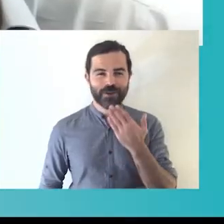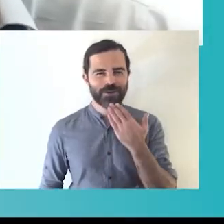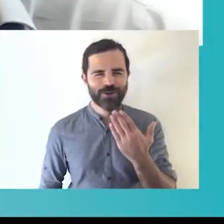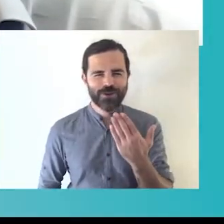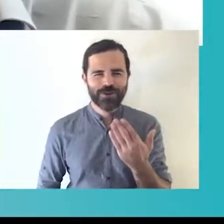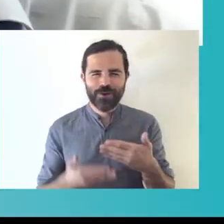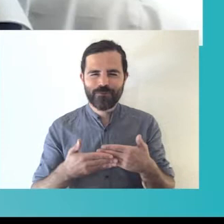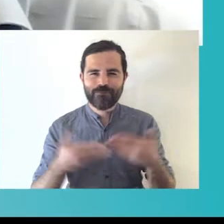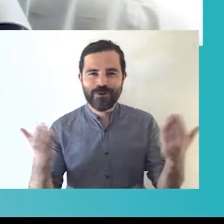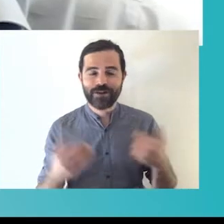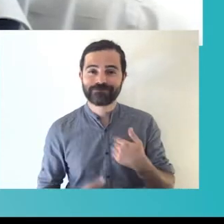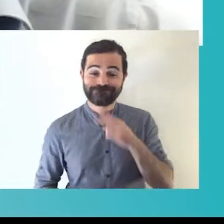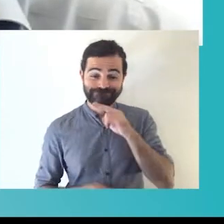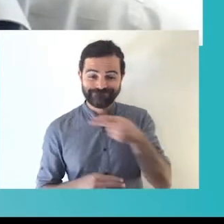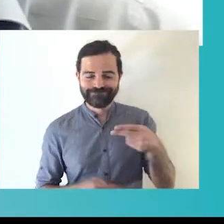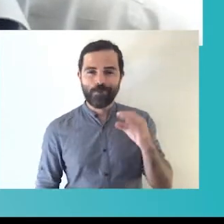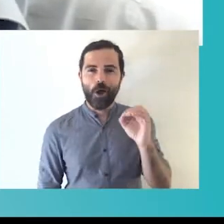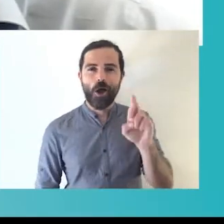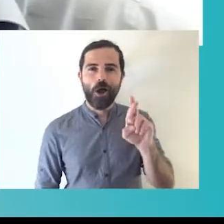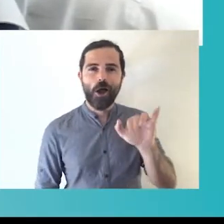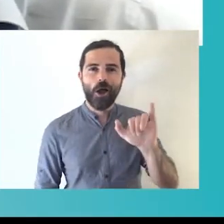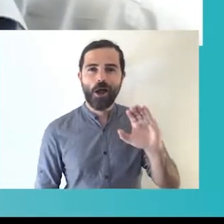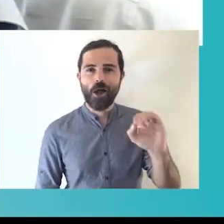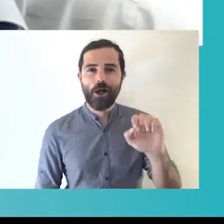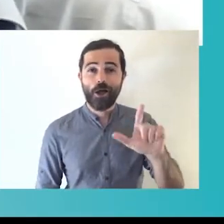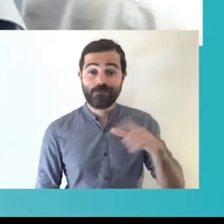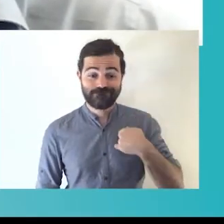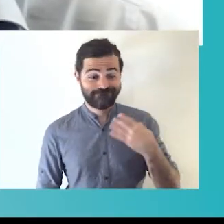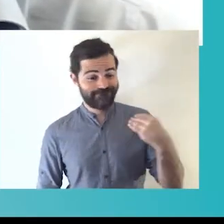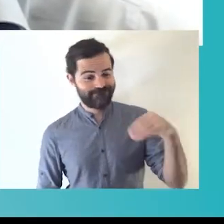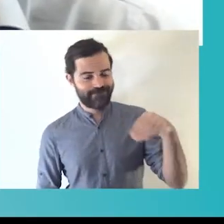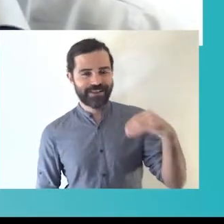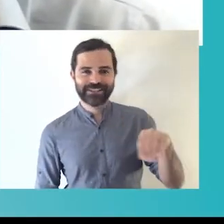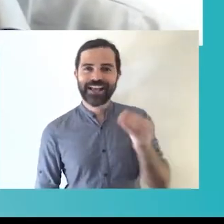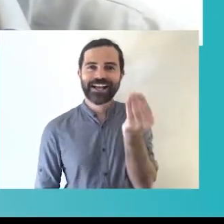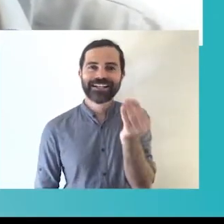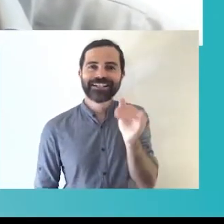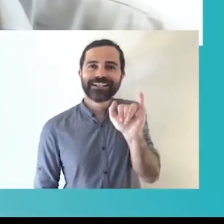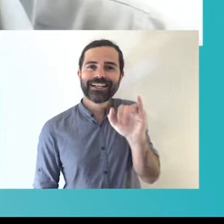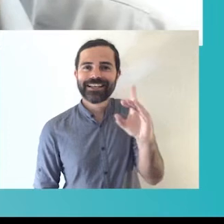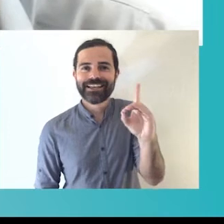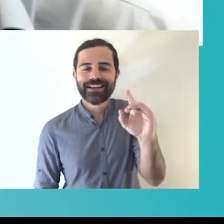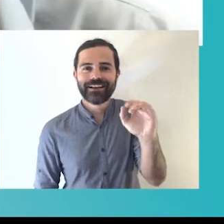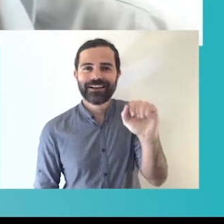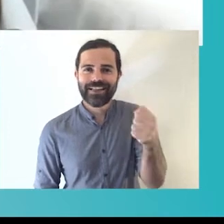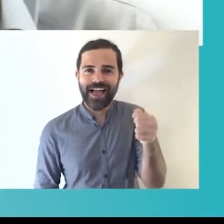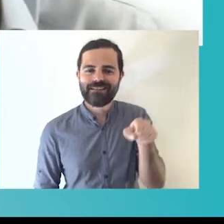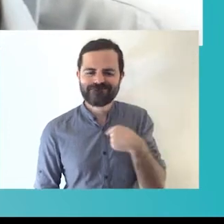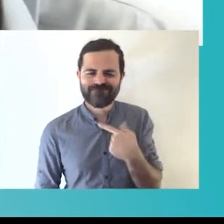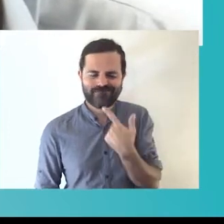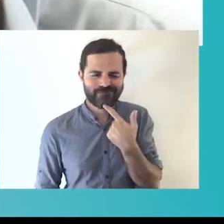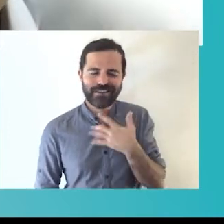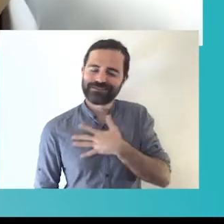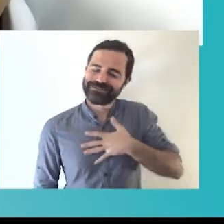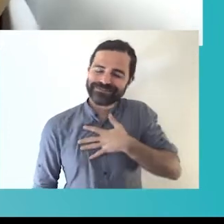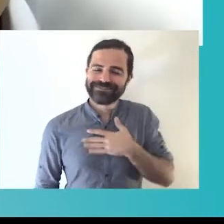Good morning. My name is Oriol Fuertes and I'm the CEO of Kida. And it's an absolute pleasure to present to you what we're doing and how we're building it